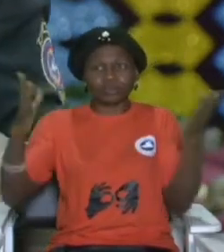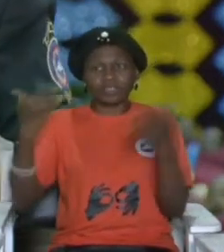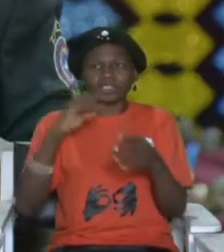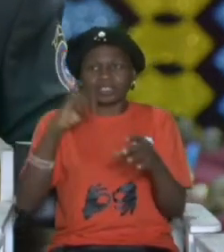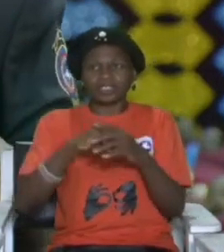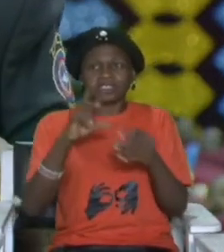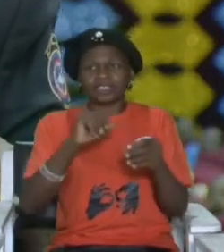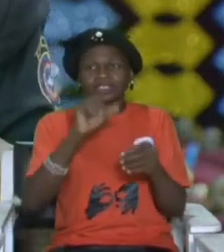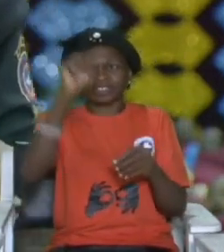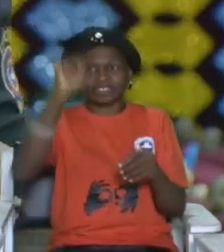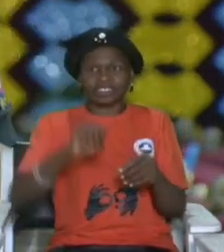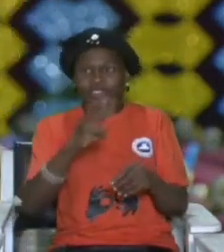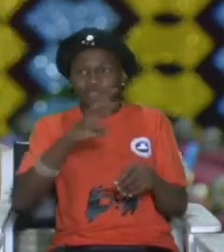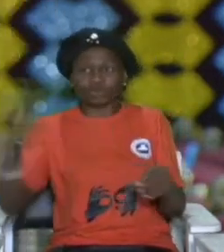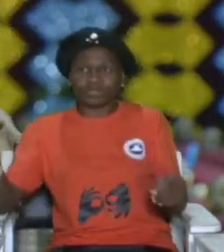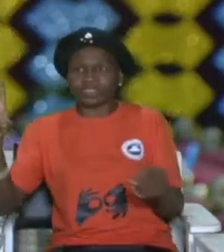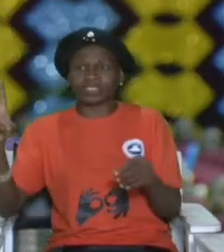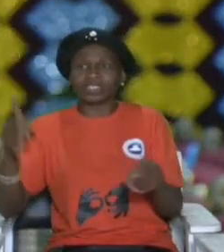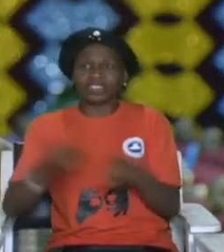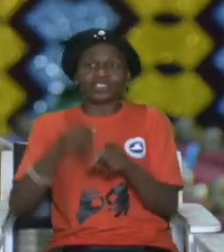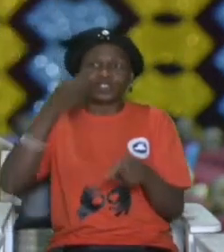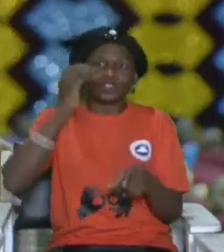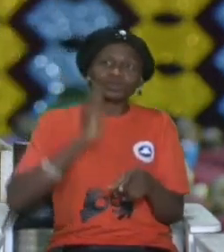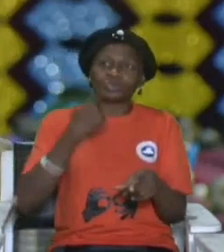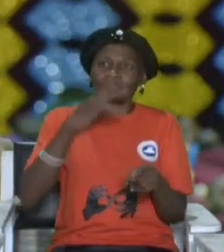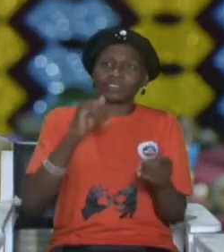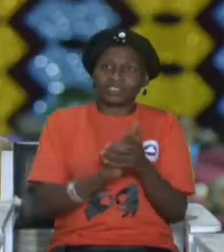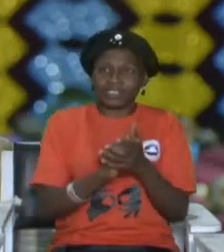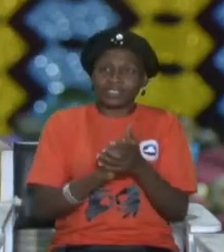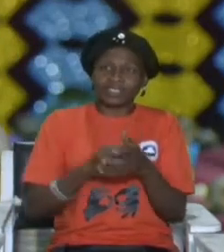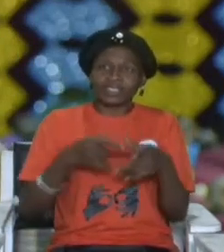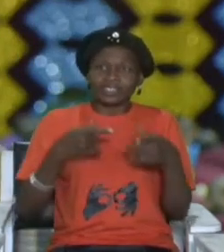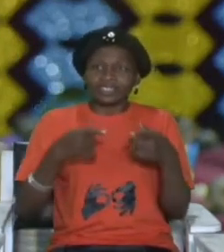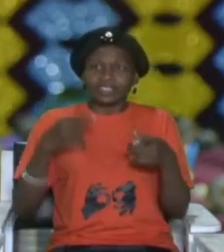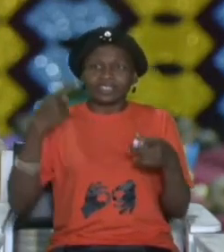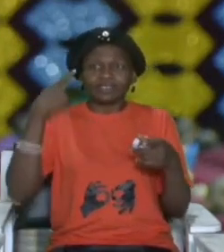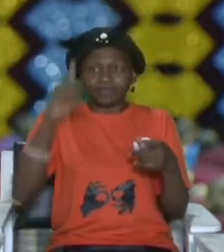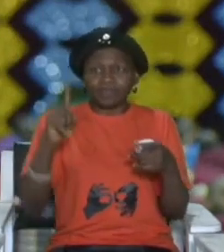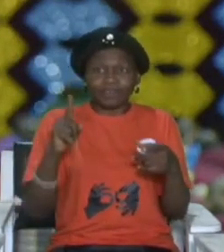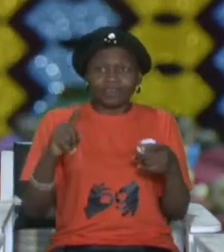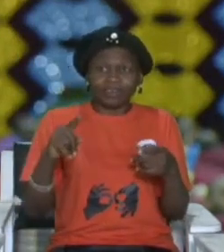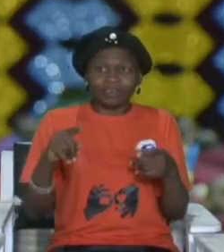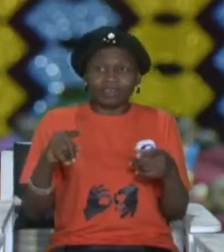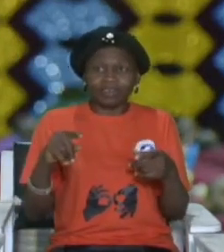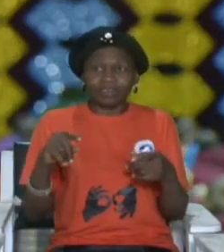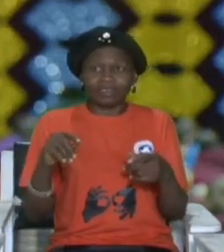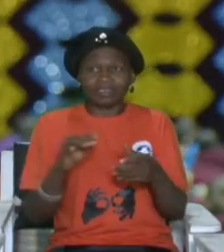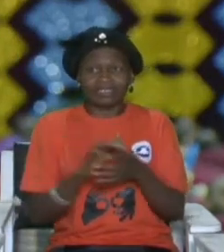southwestern part of Nigeria, as Yoruba would say, Kigbogbara Mabarogun, Abi